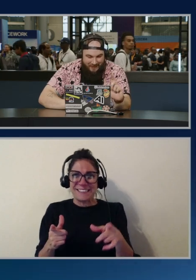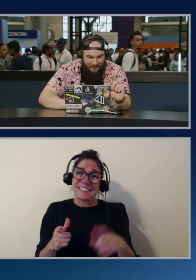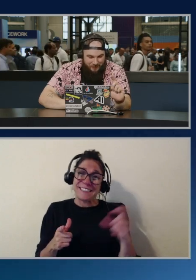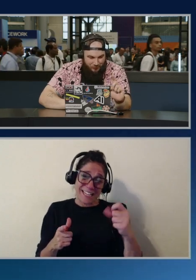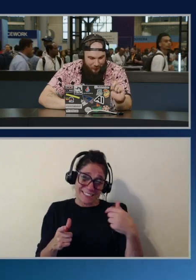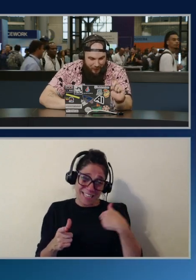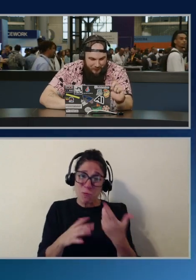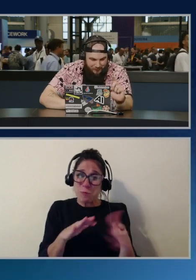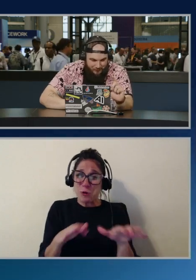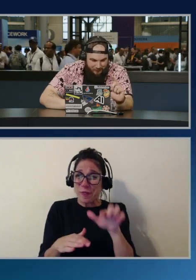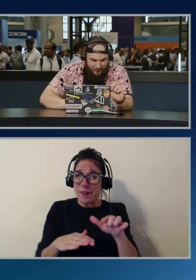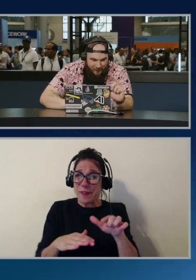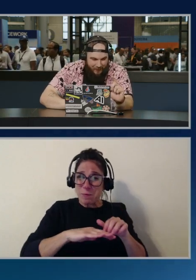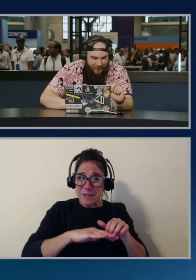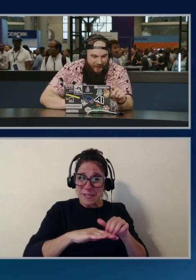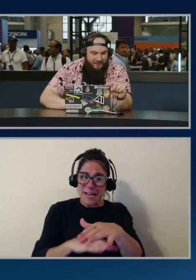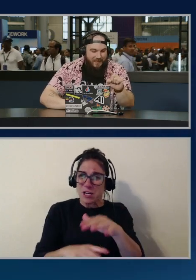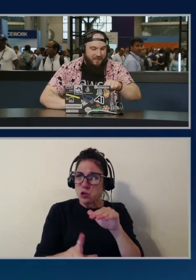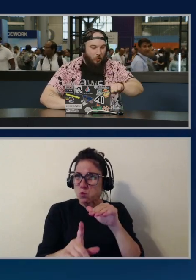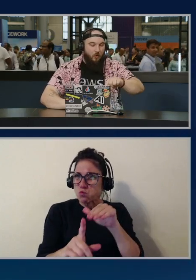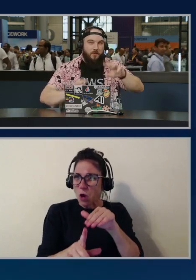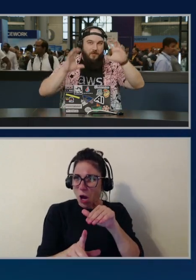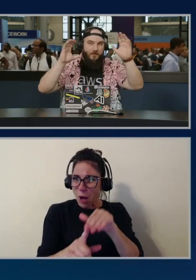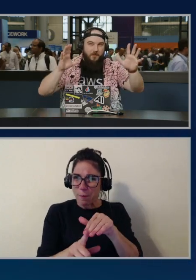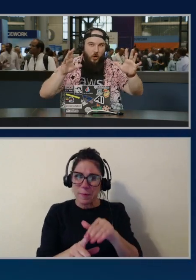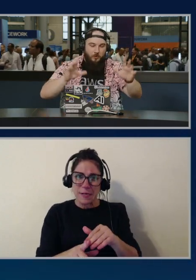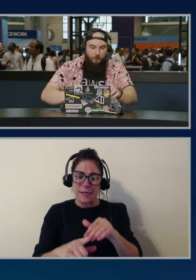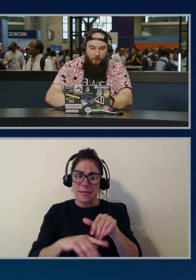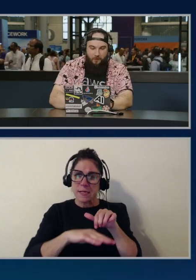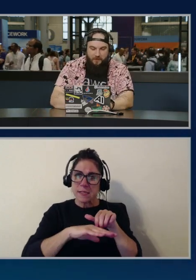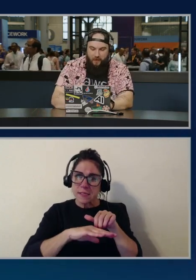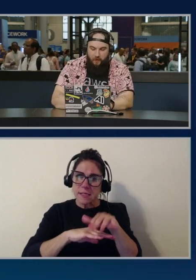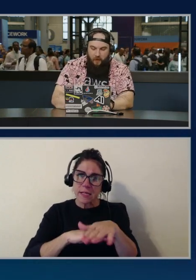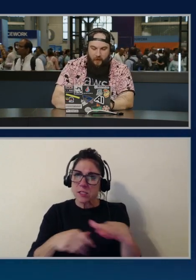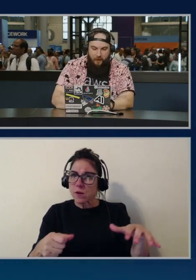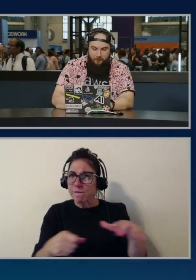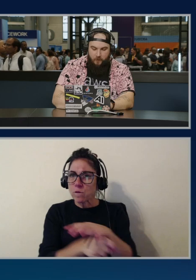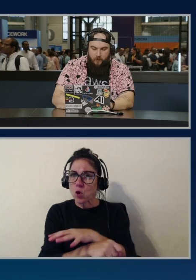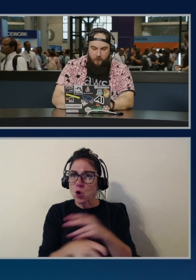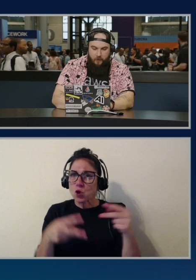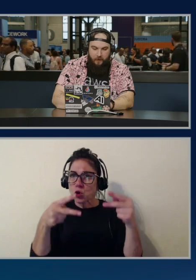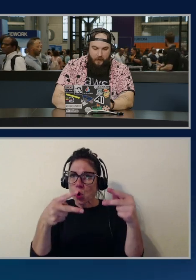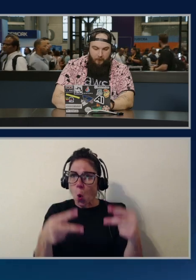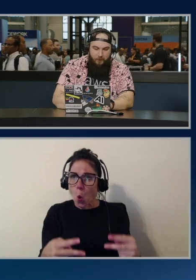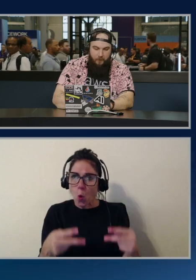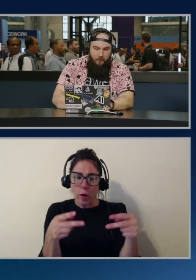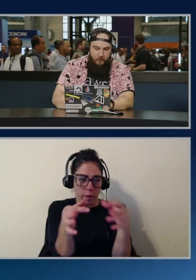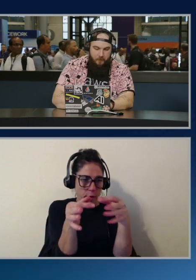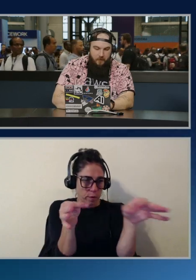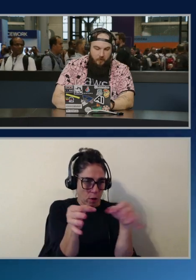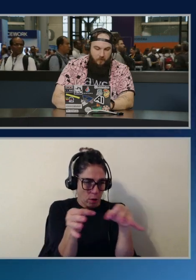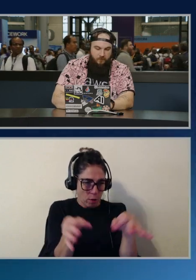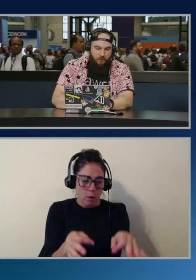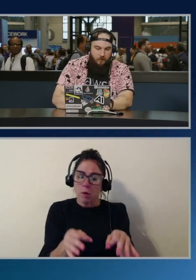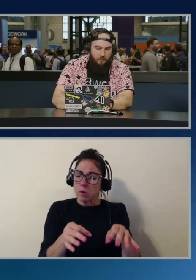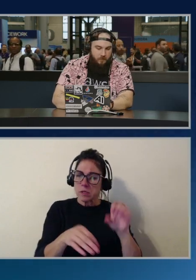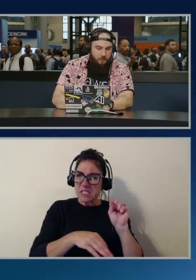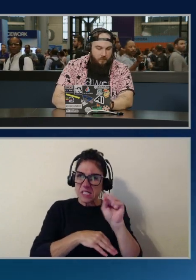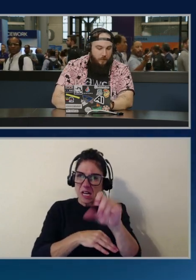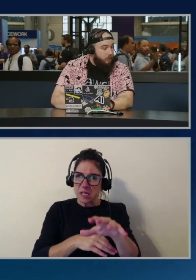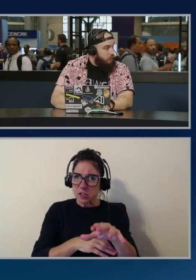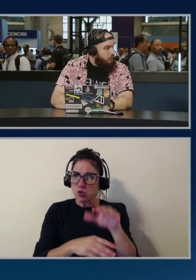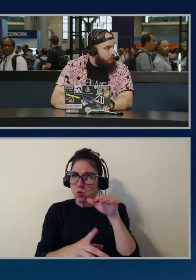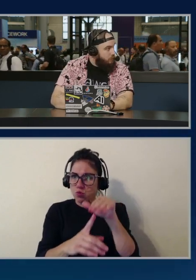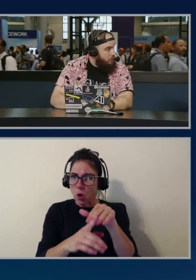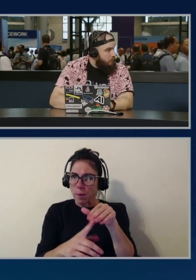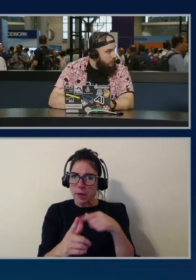going to send to prompt. It sends the whole code to prompt. I'm going to say, help me convert. Ooh,